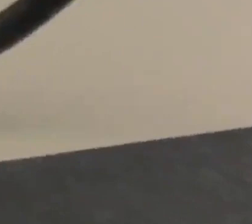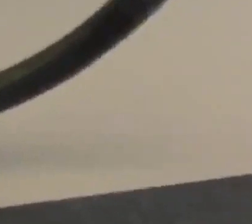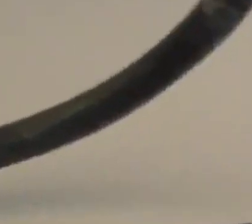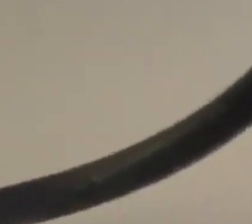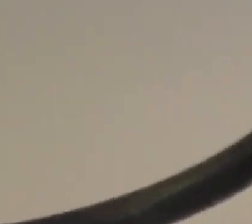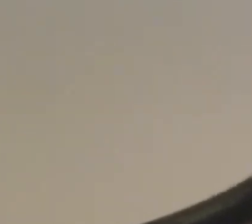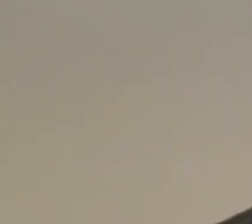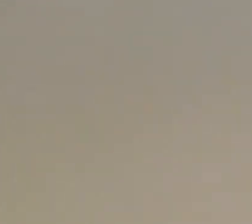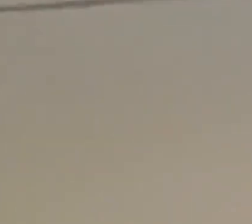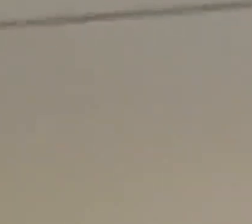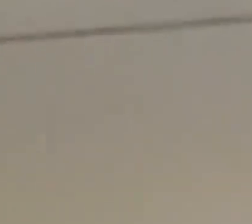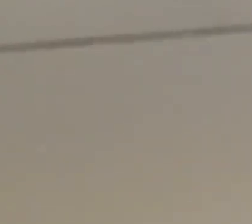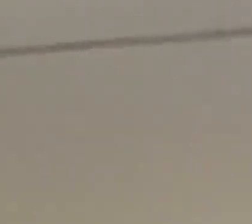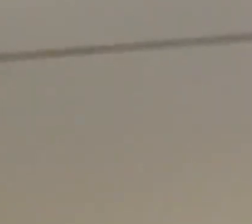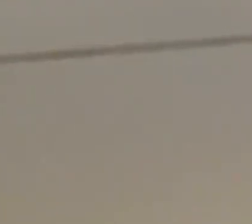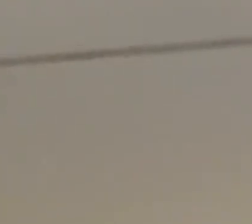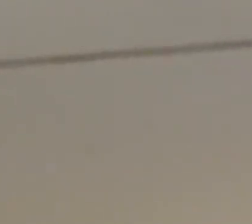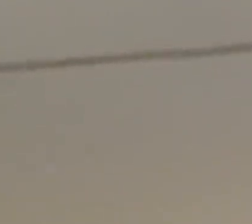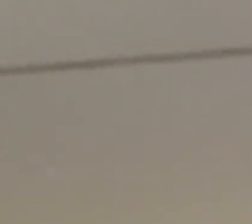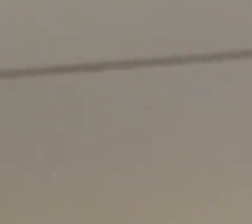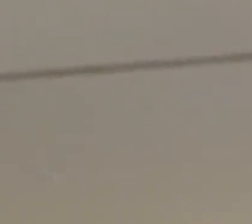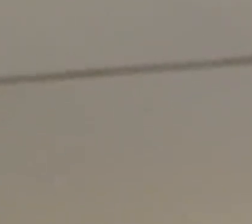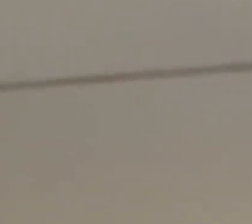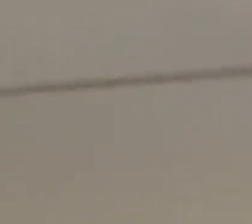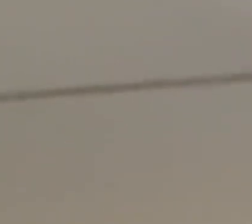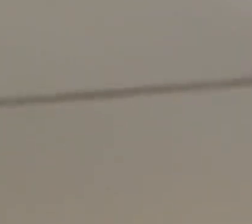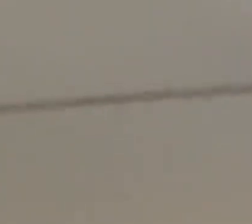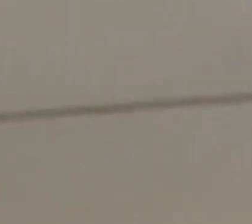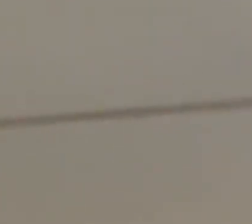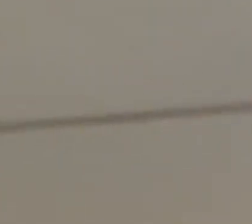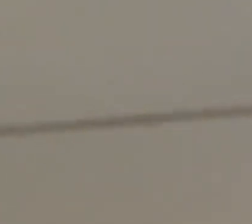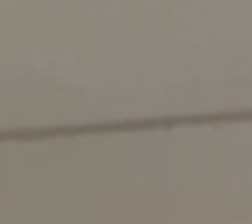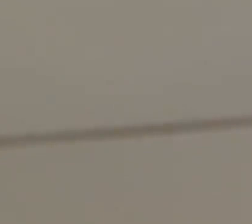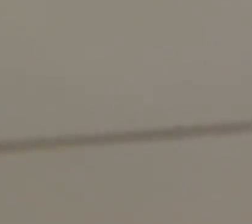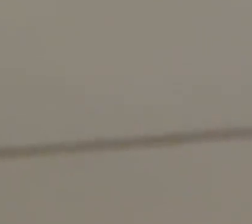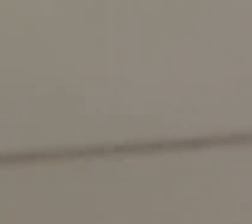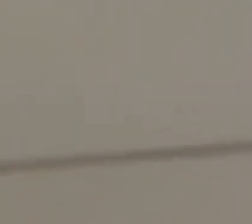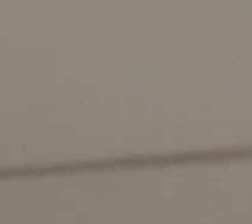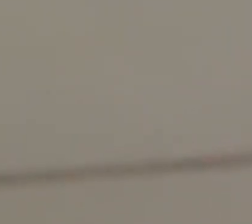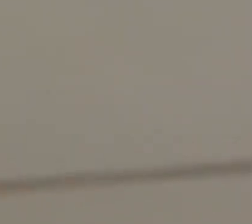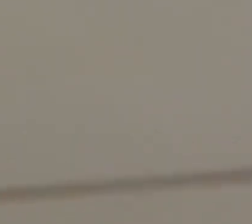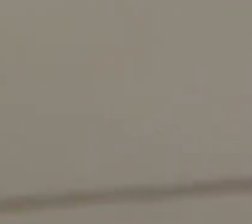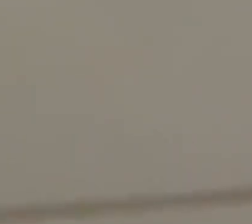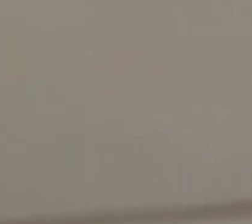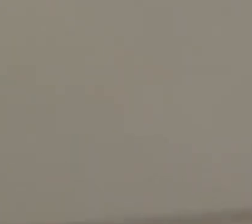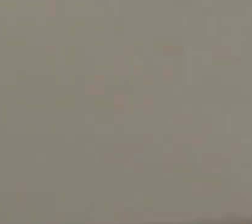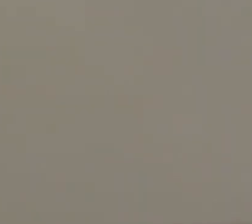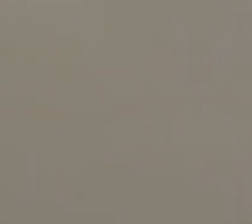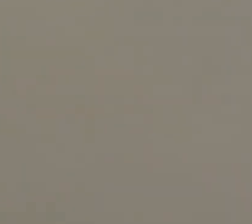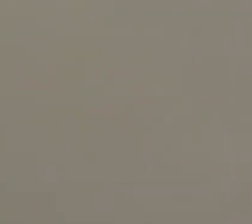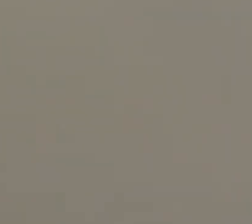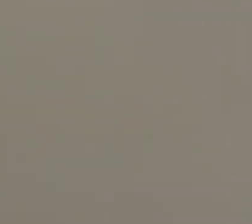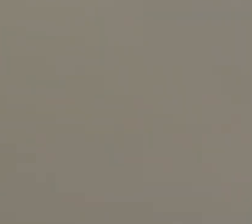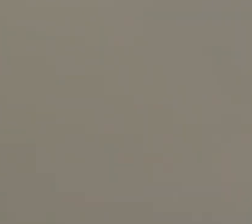Did you notice that the compound formation involve a fixed mass or